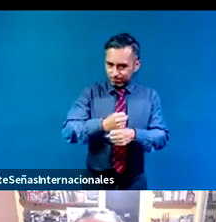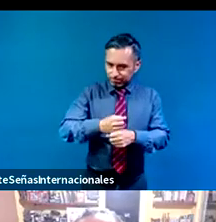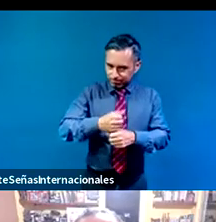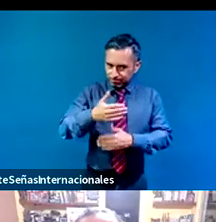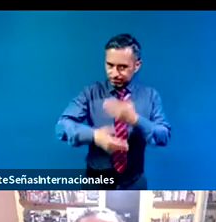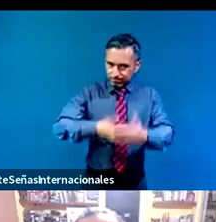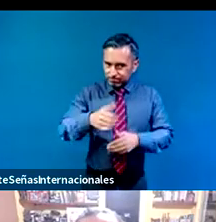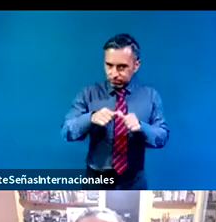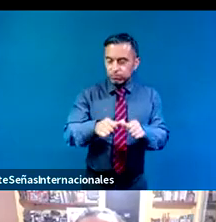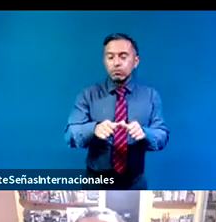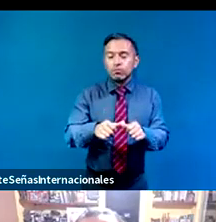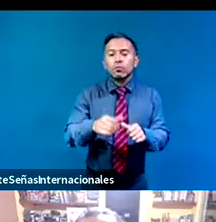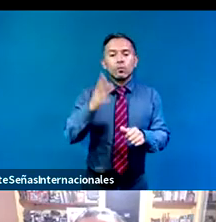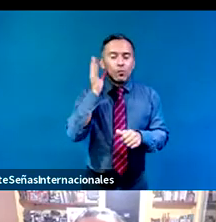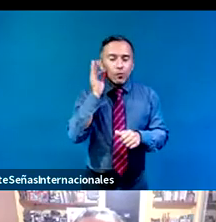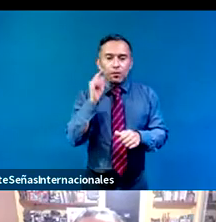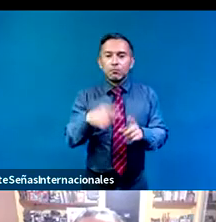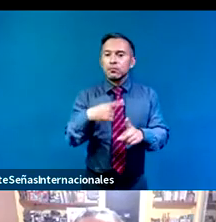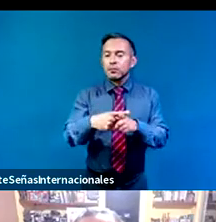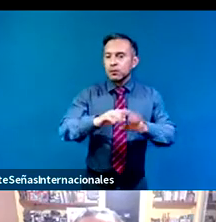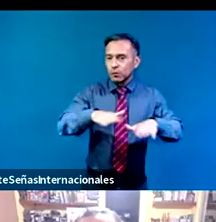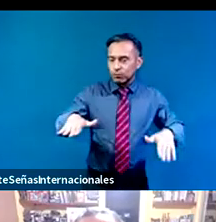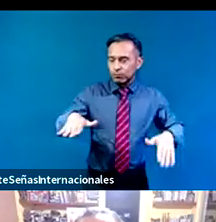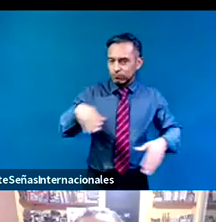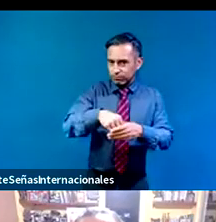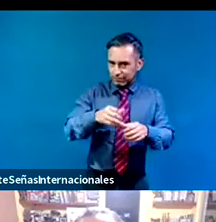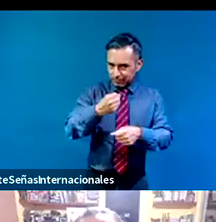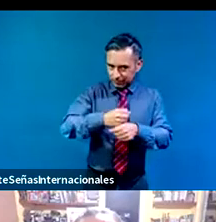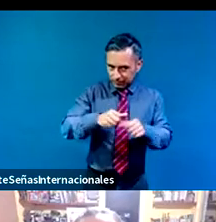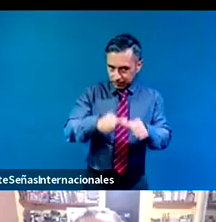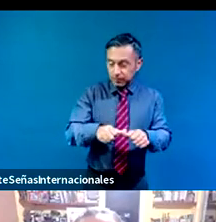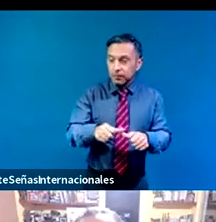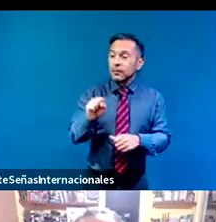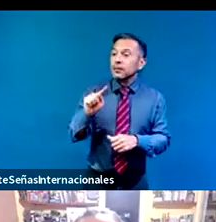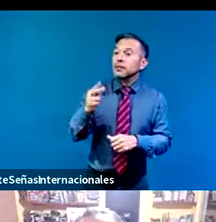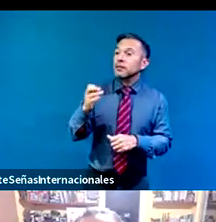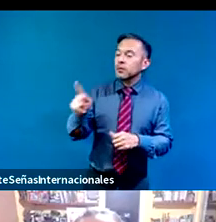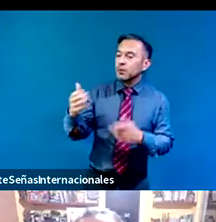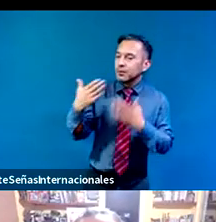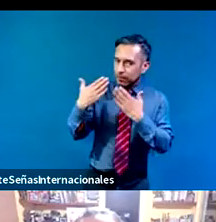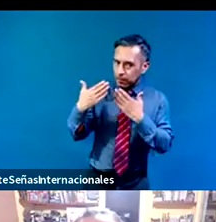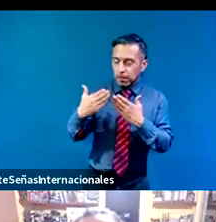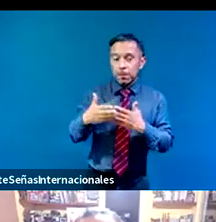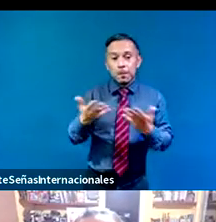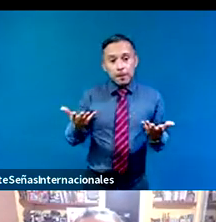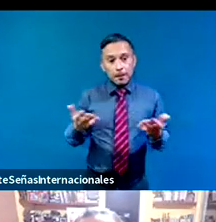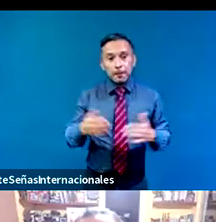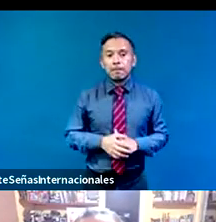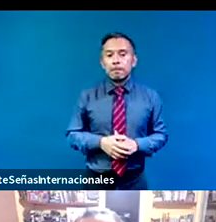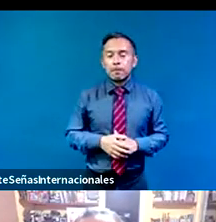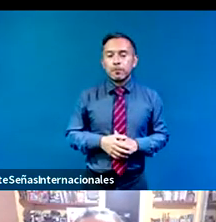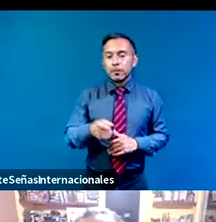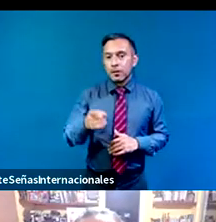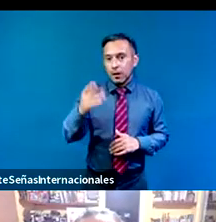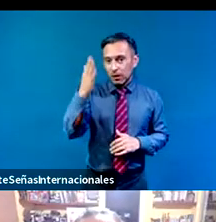and our wonderful Action Coalition leaders for such a great session. Dear participants,